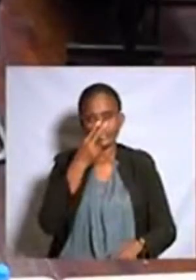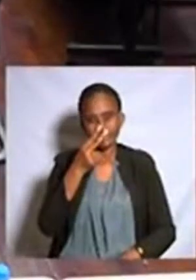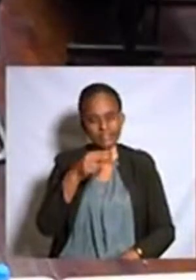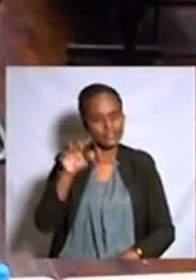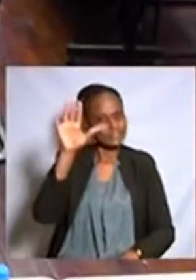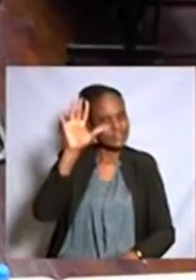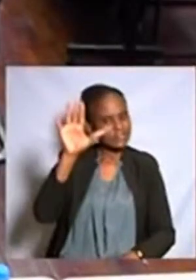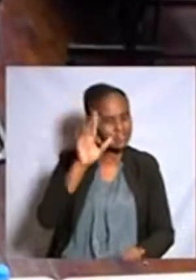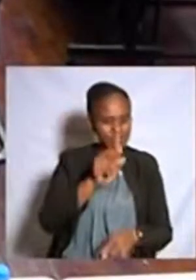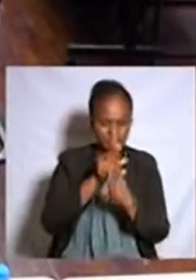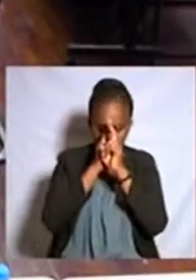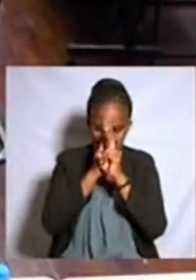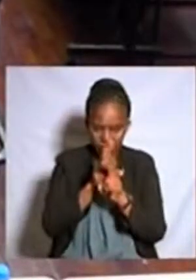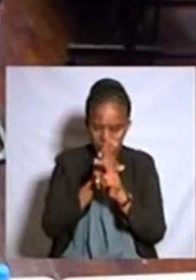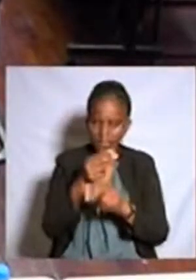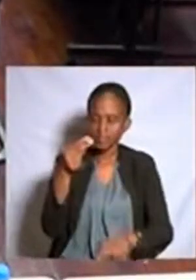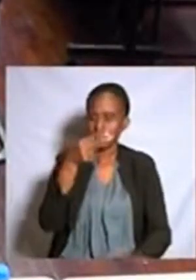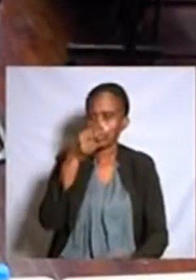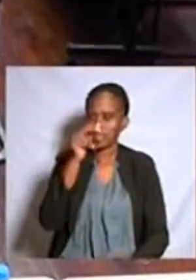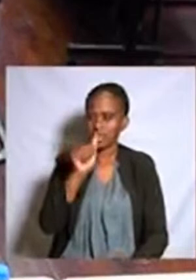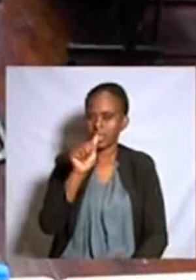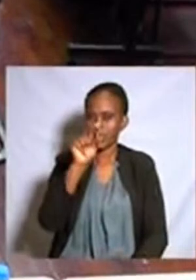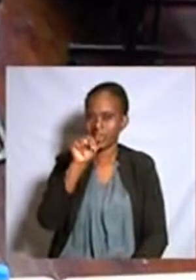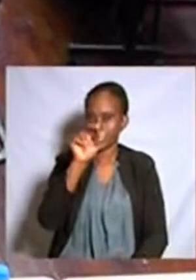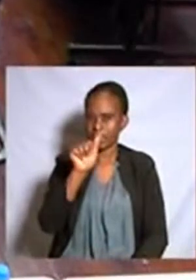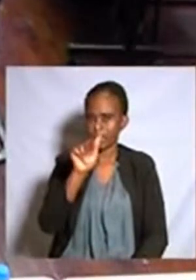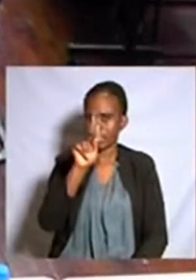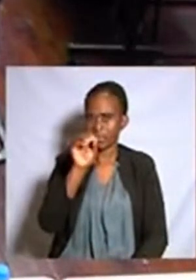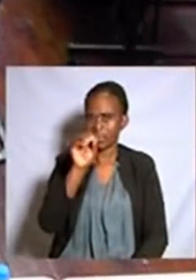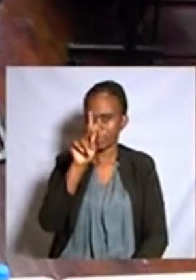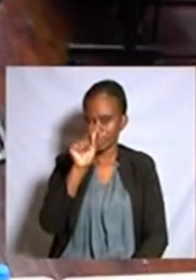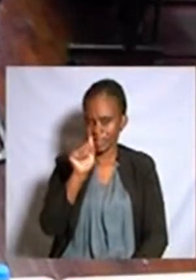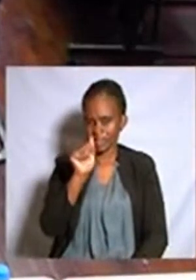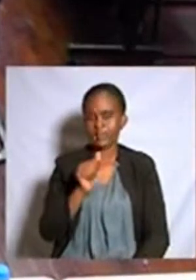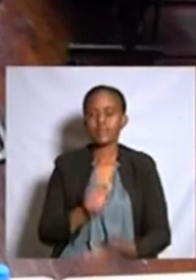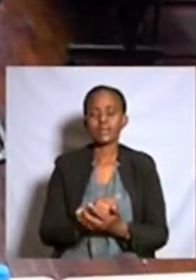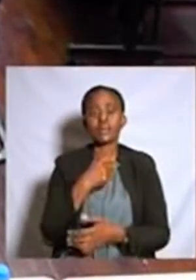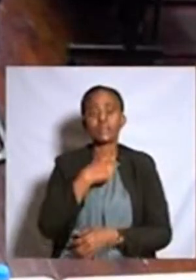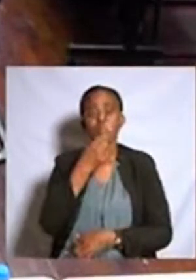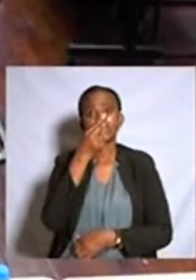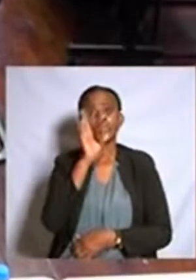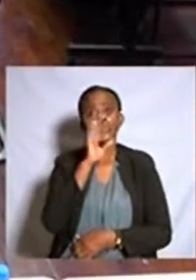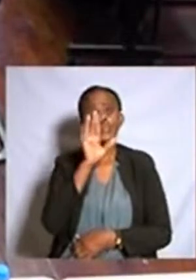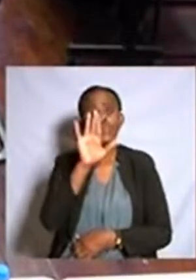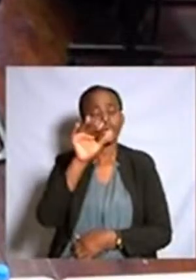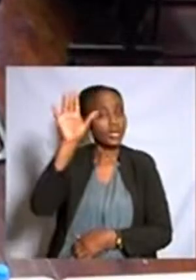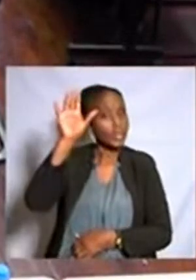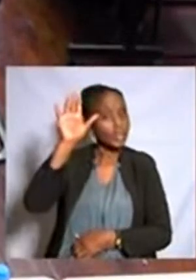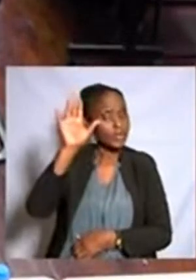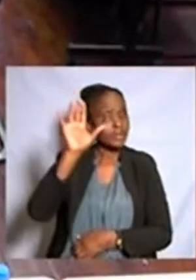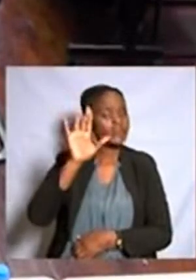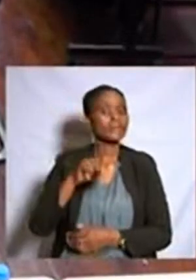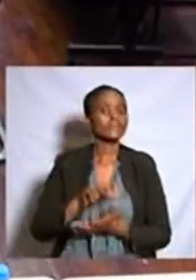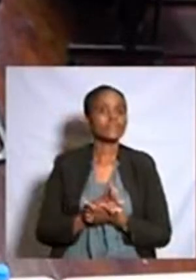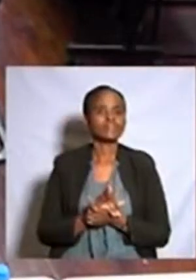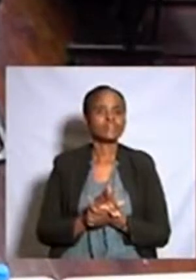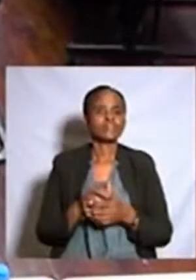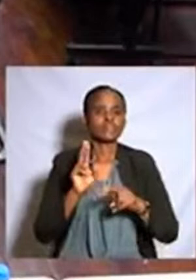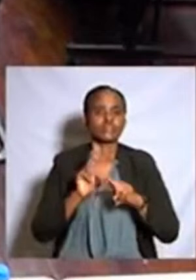Nakoka. I'd seen your hand. Maybe we can pass for now. Oh, sorry, we can pass for now,